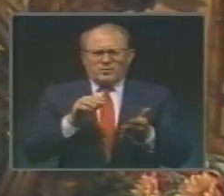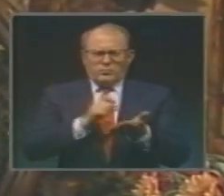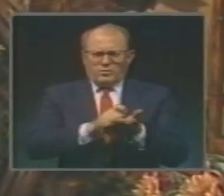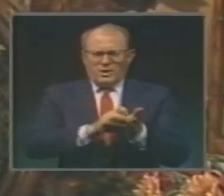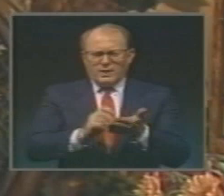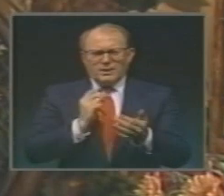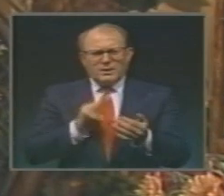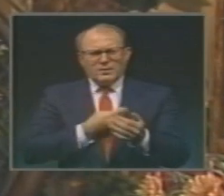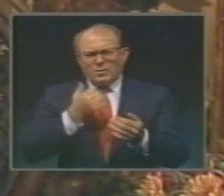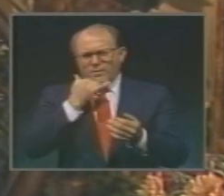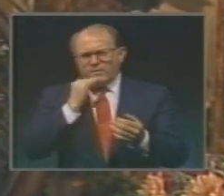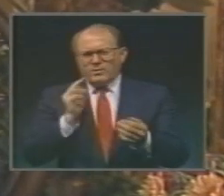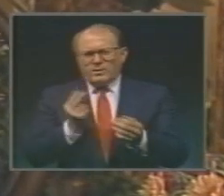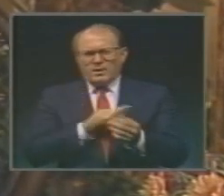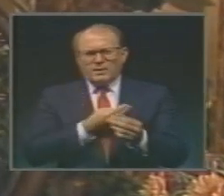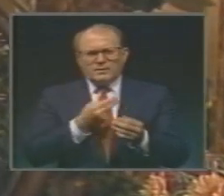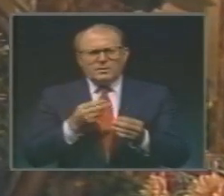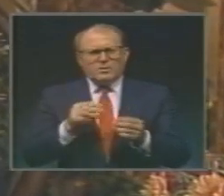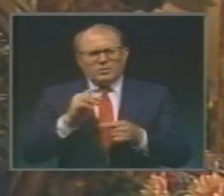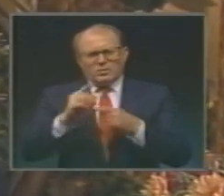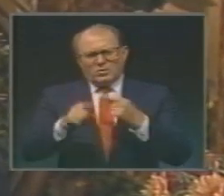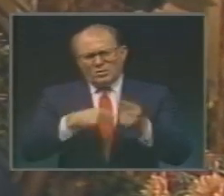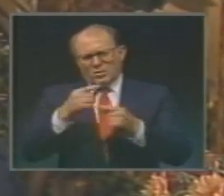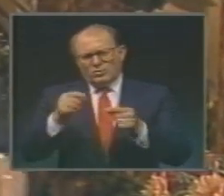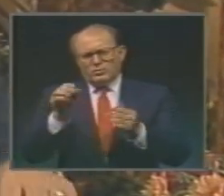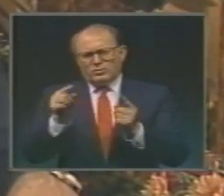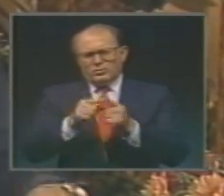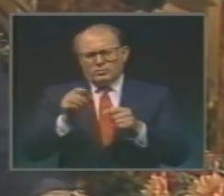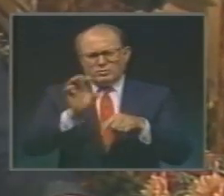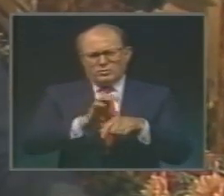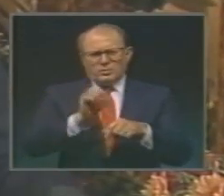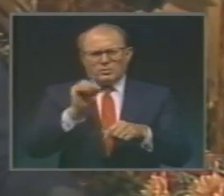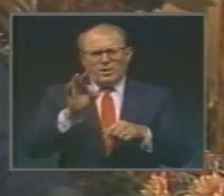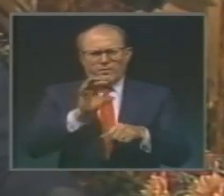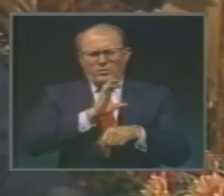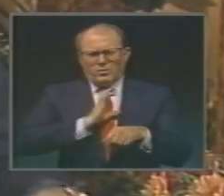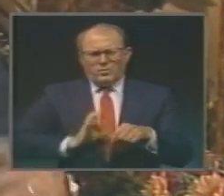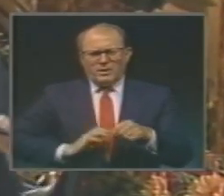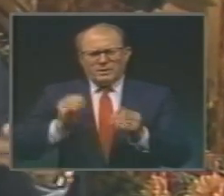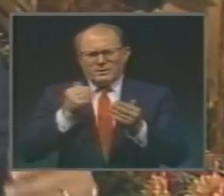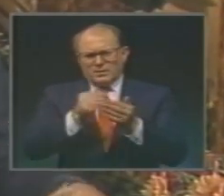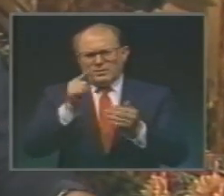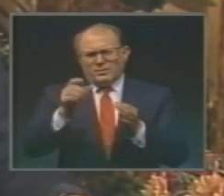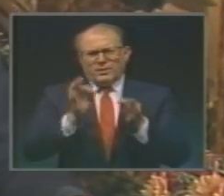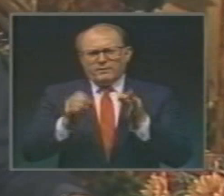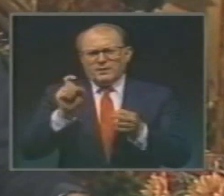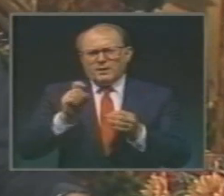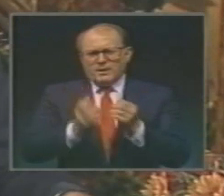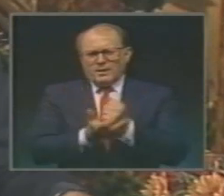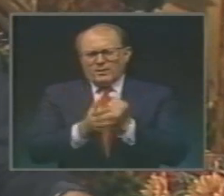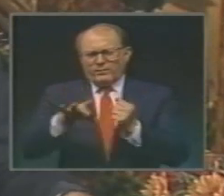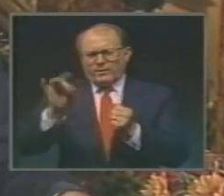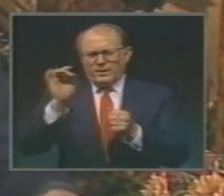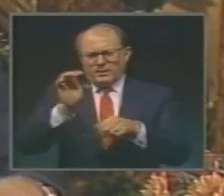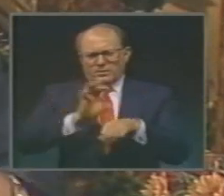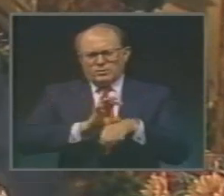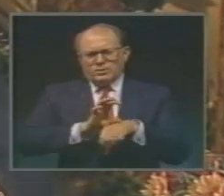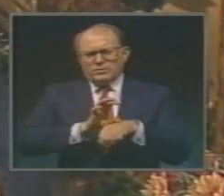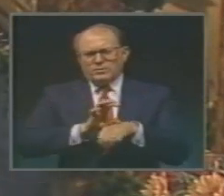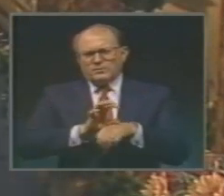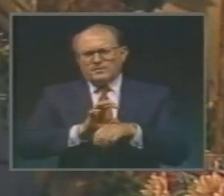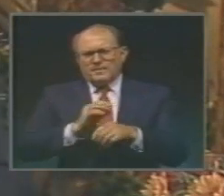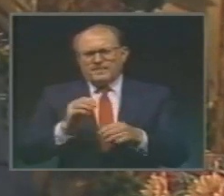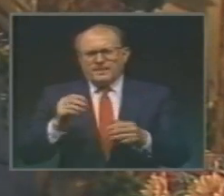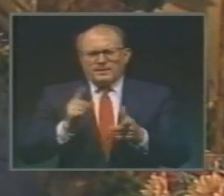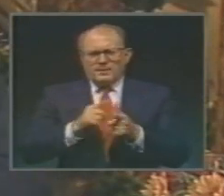Why not worship with us? Attend the Bible classes of the Church of Christ near you there. If you need help in locating one of those